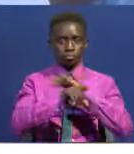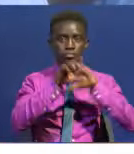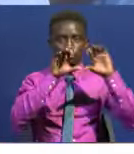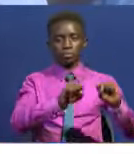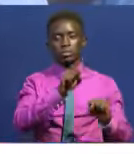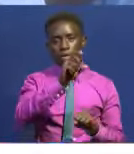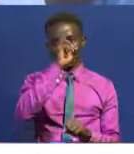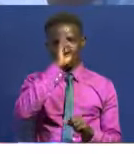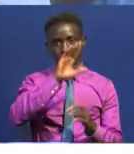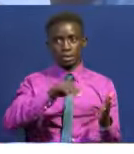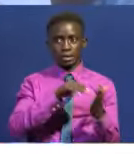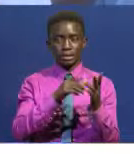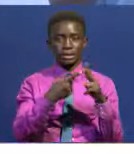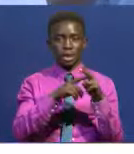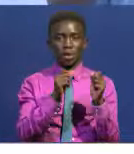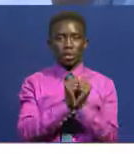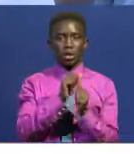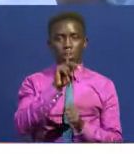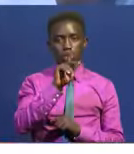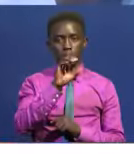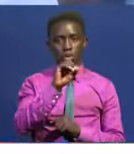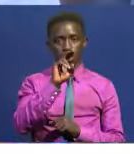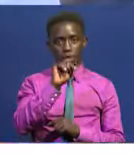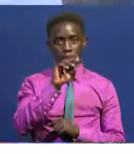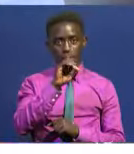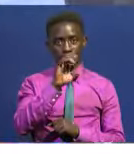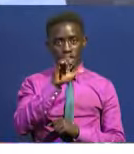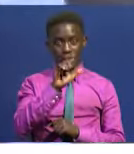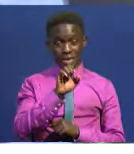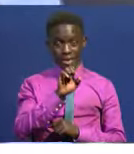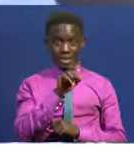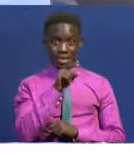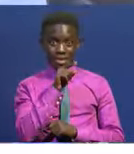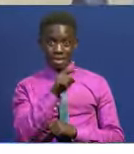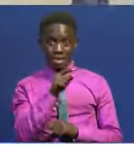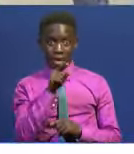and Kasagam police stations. Those are the areas where insecurity is rampant.